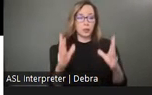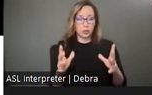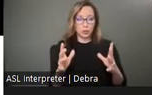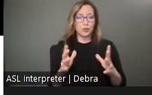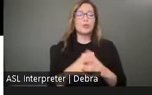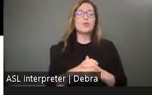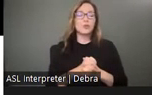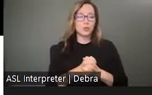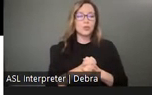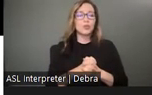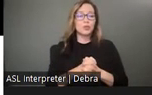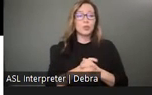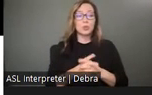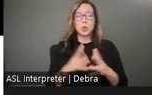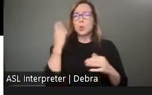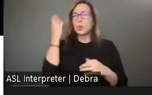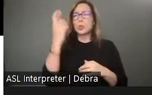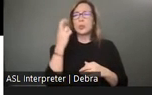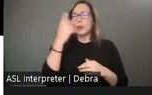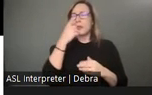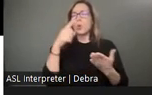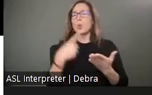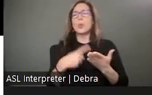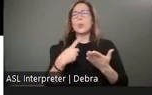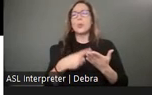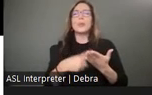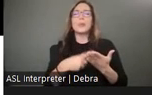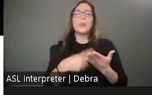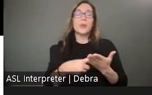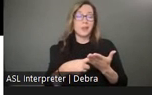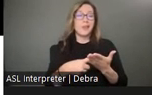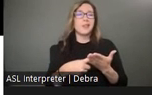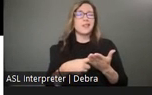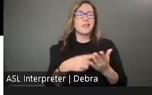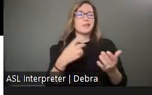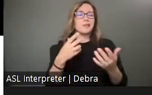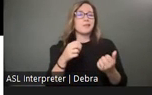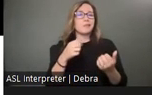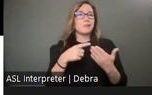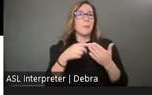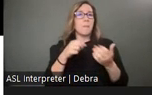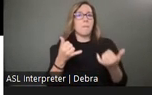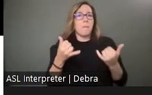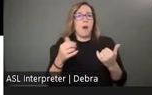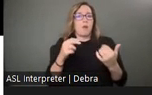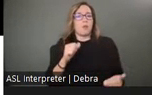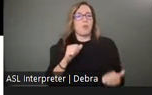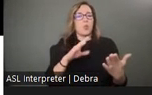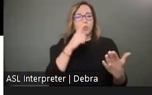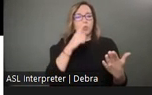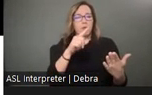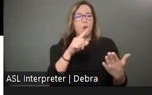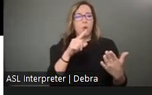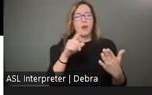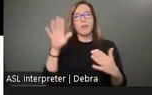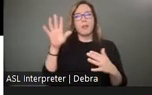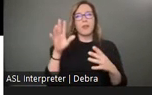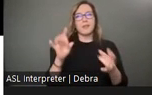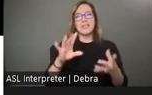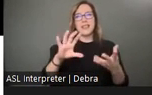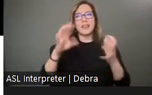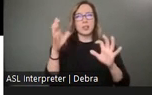So the purpose for today's discussion is to talk about the modern approach to applying for a disaster case management federal award.